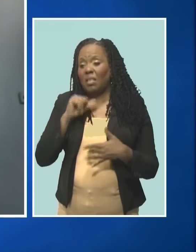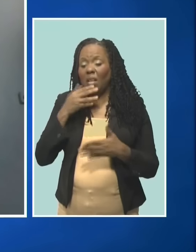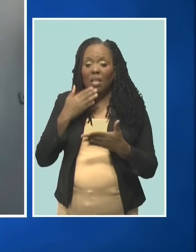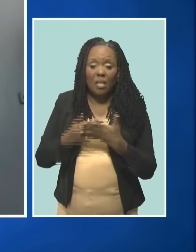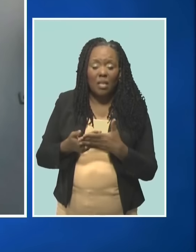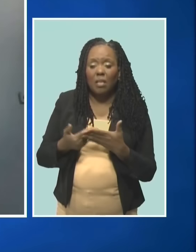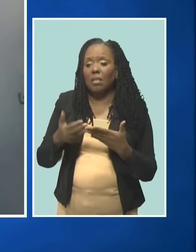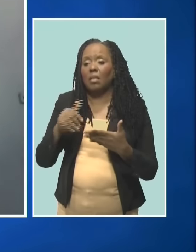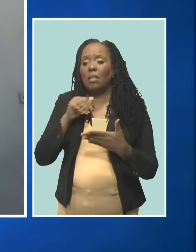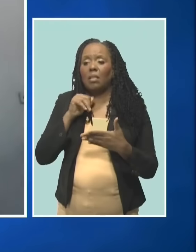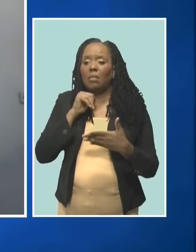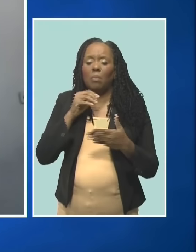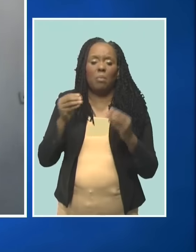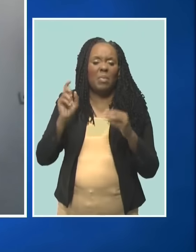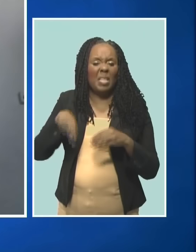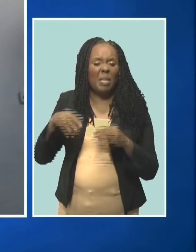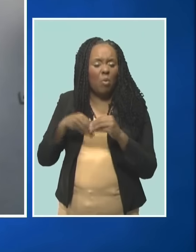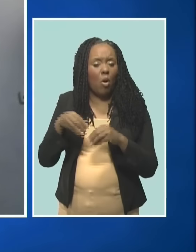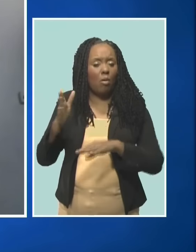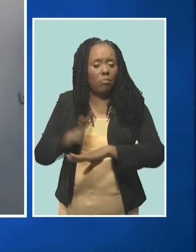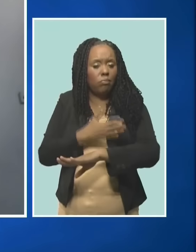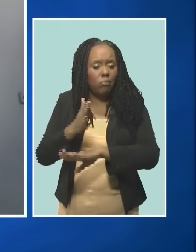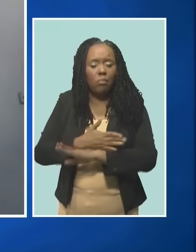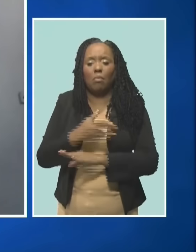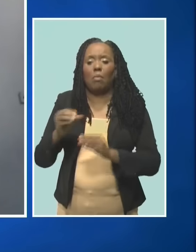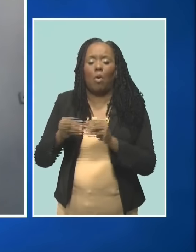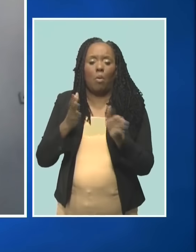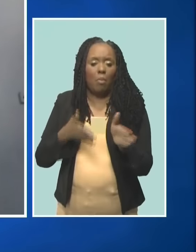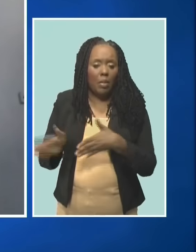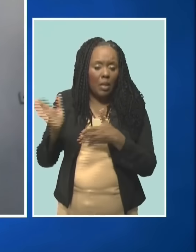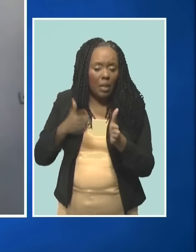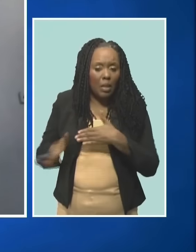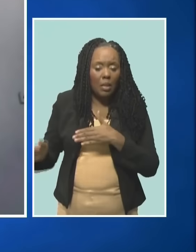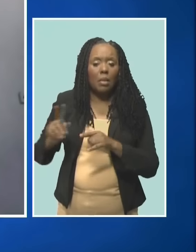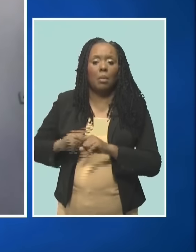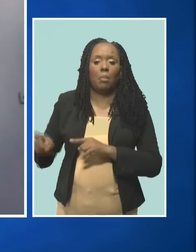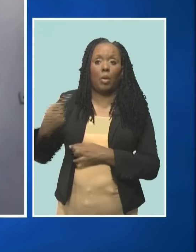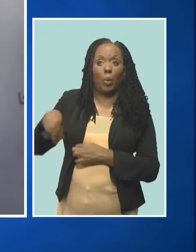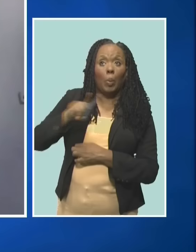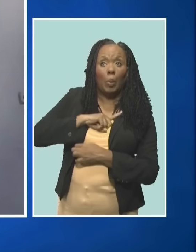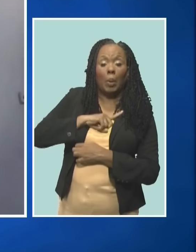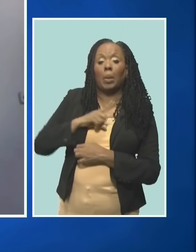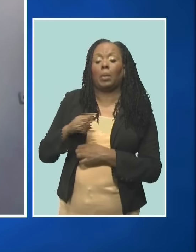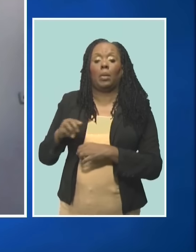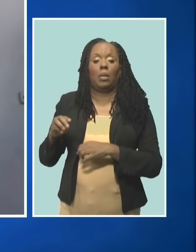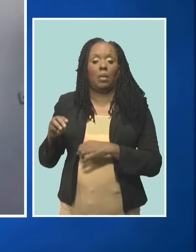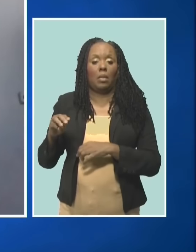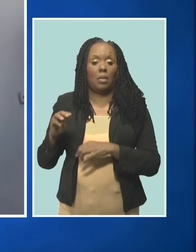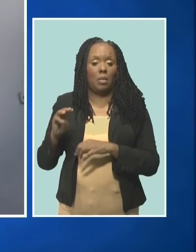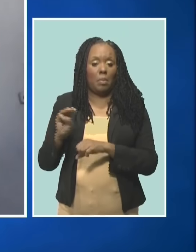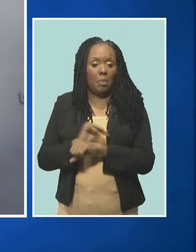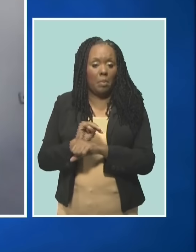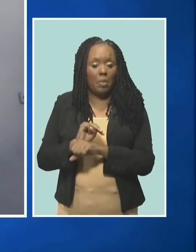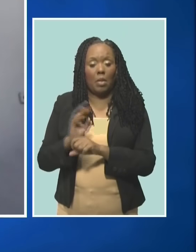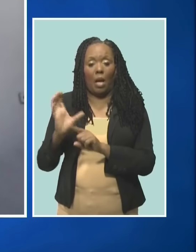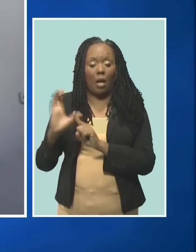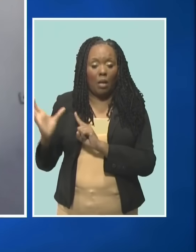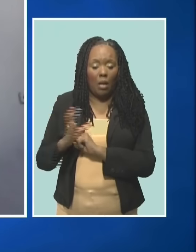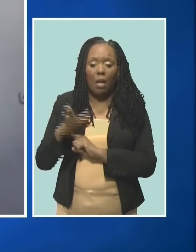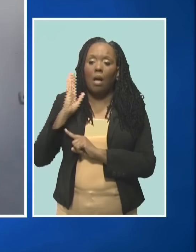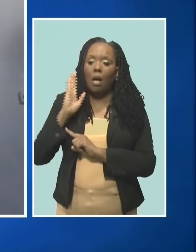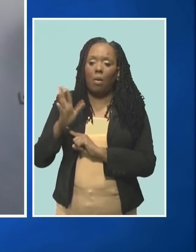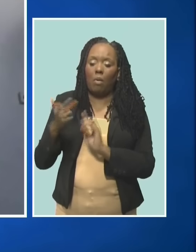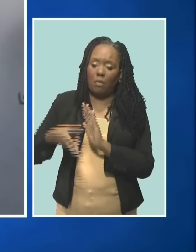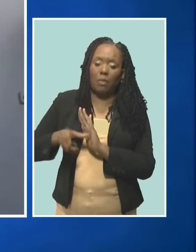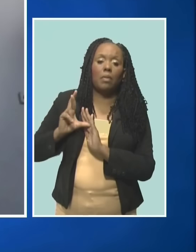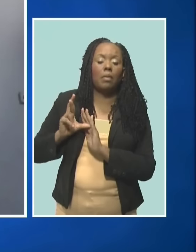that the ministry and the National Culture Foundation will need to be able to step back and to take a hard look